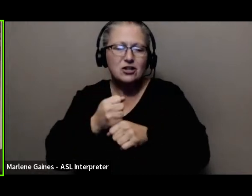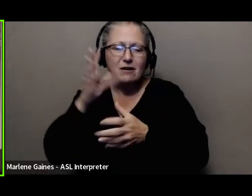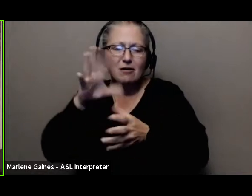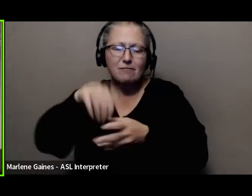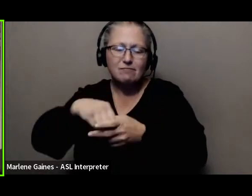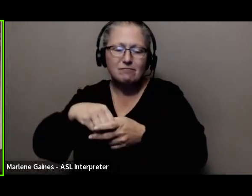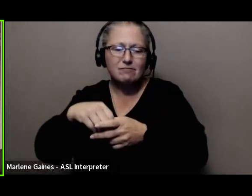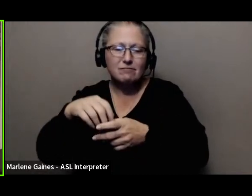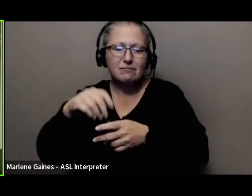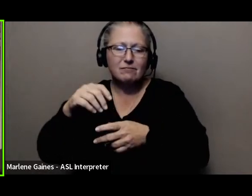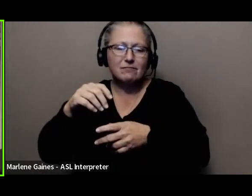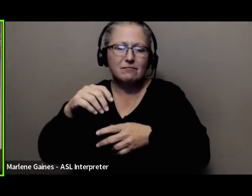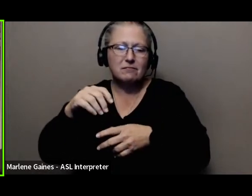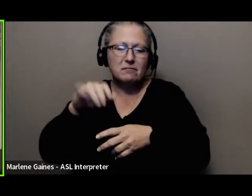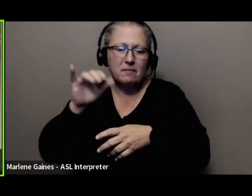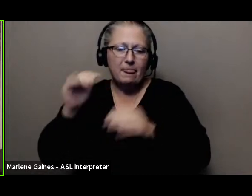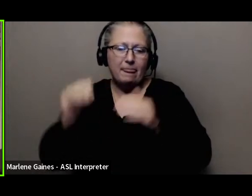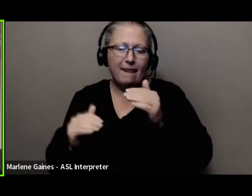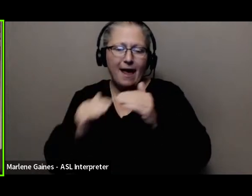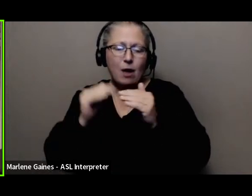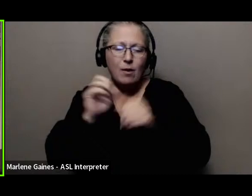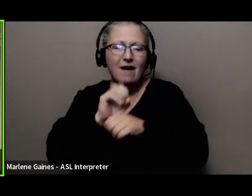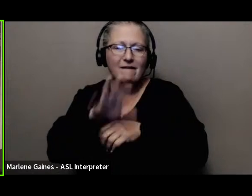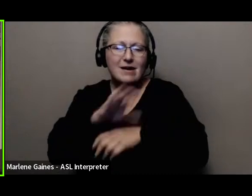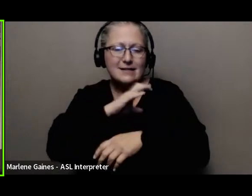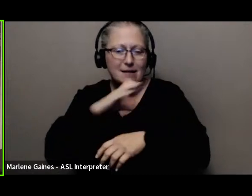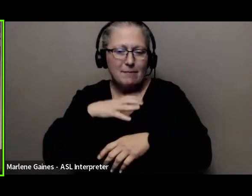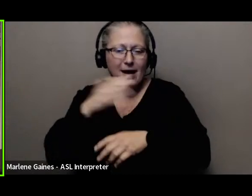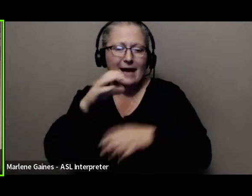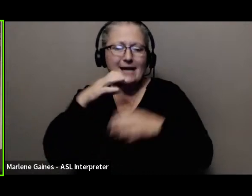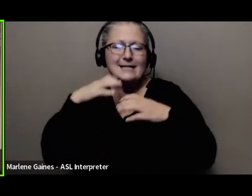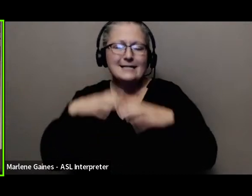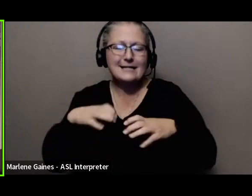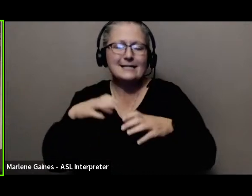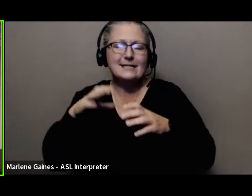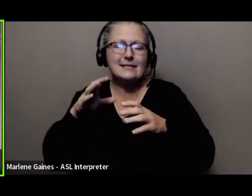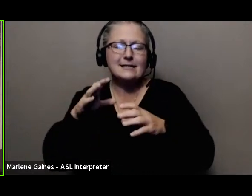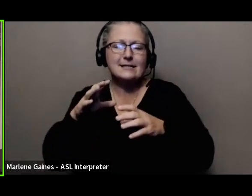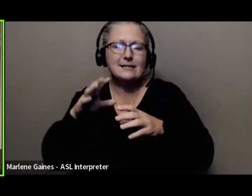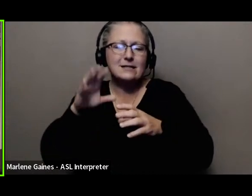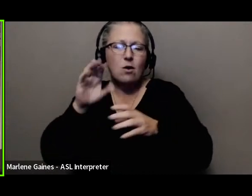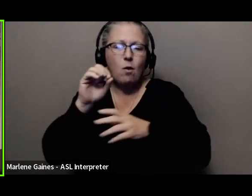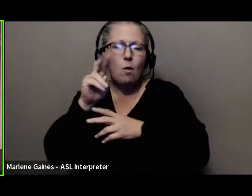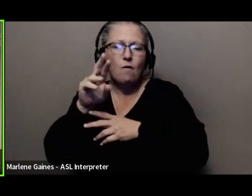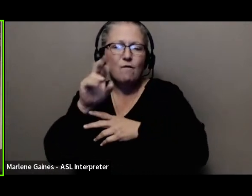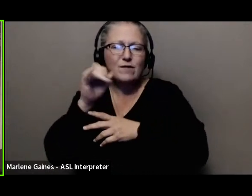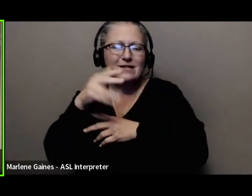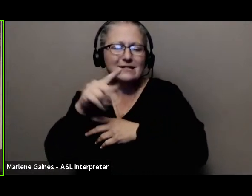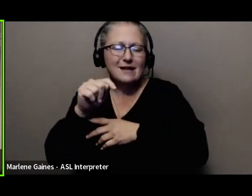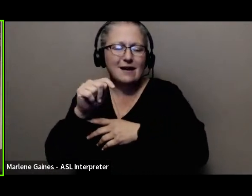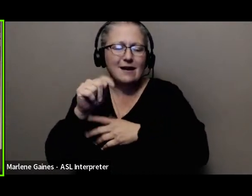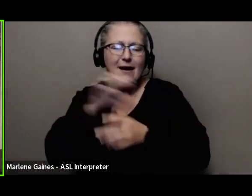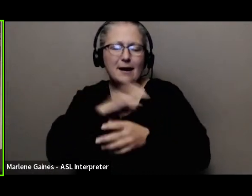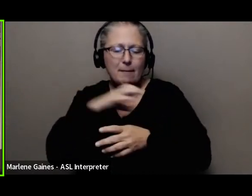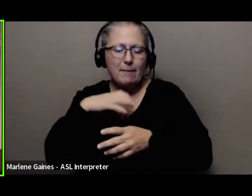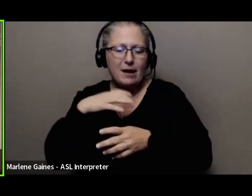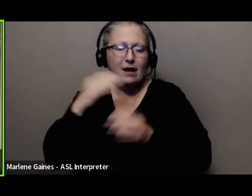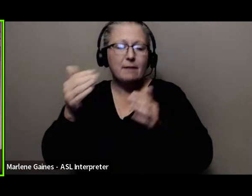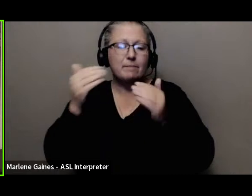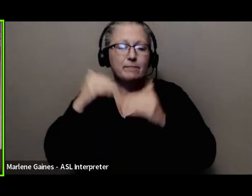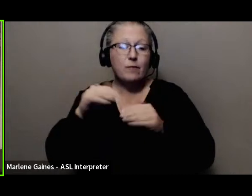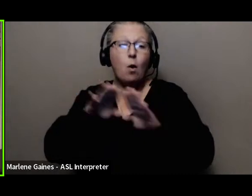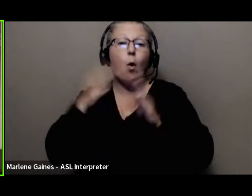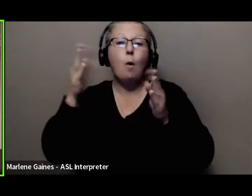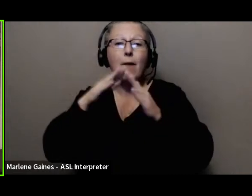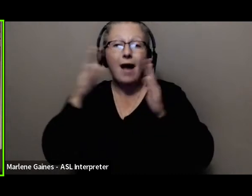of the Equity Advisory Committee and also the Citizens Oversight Committee. And then let's see, open house.